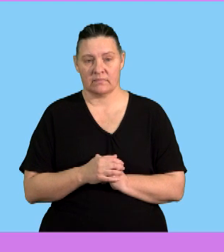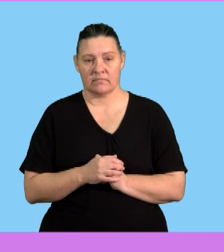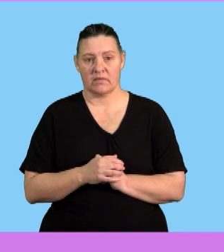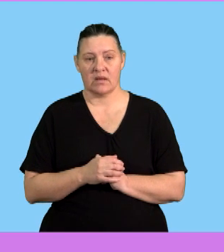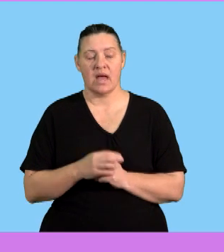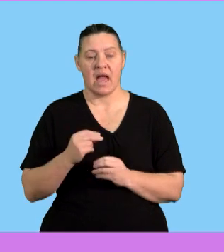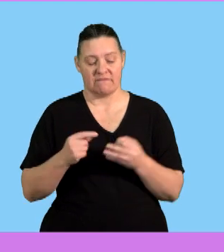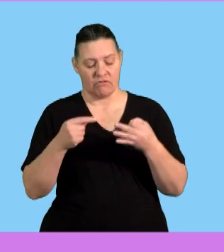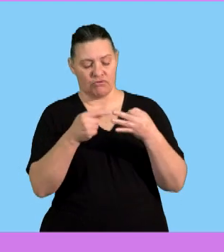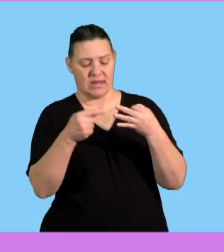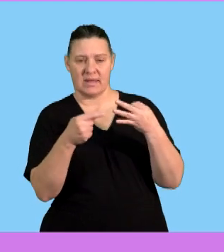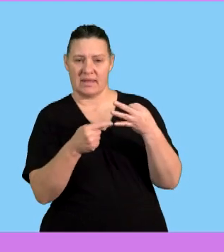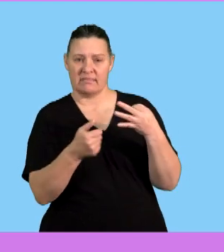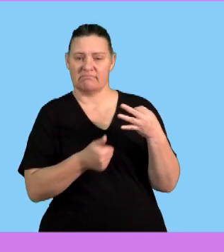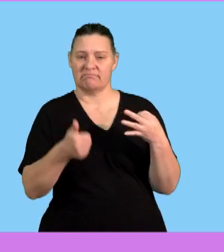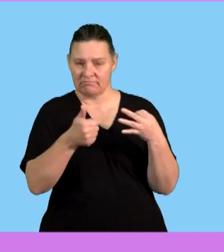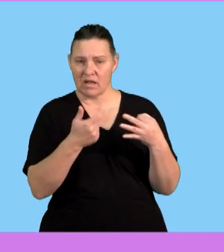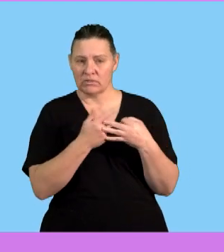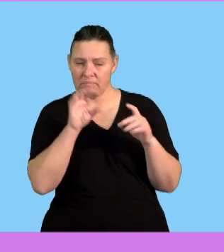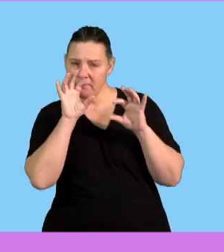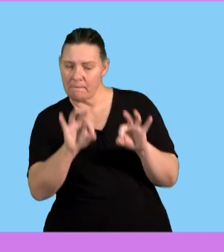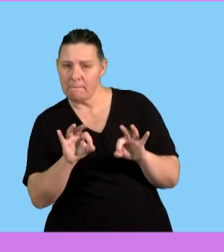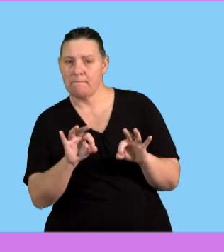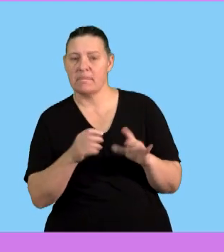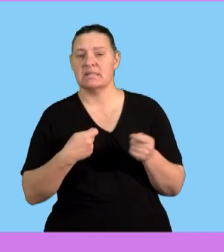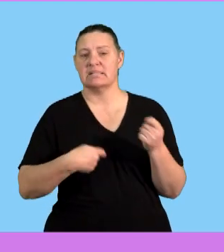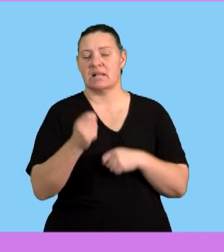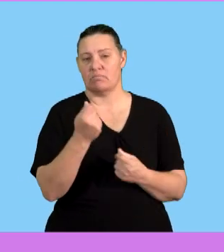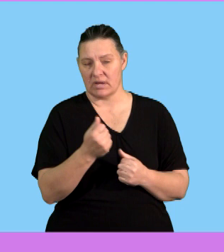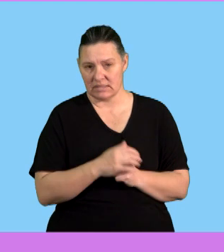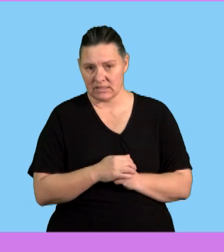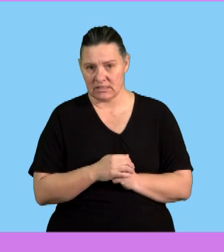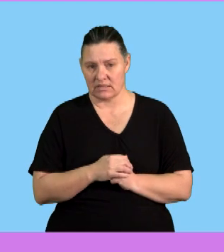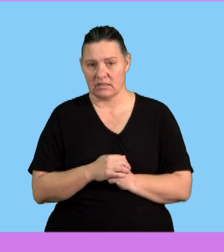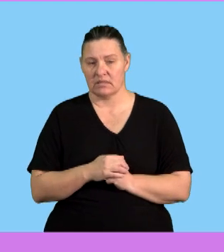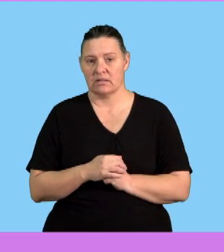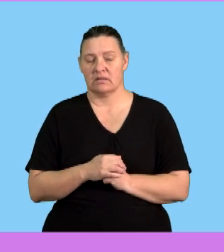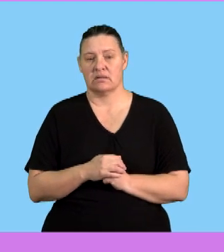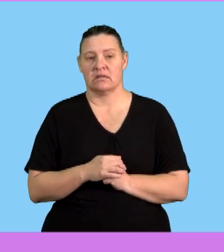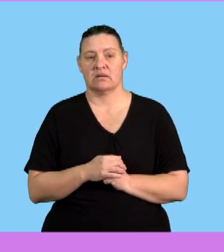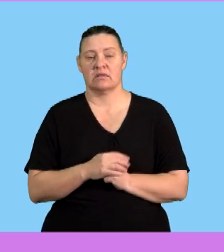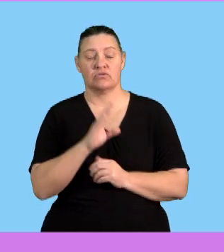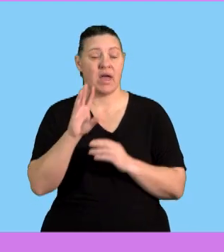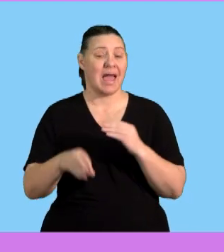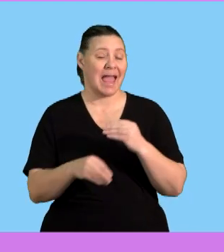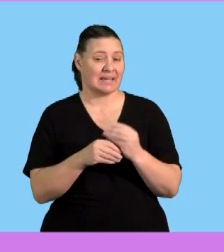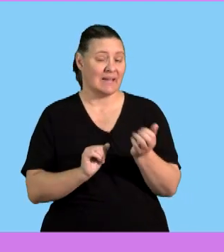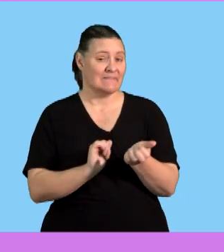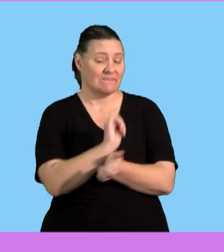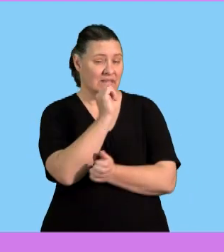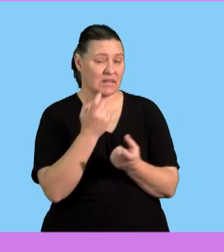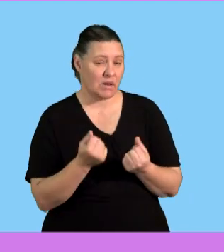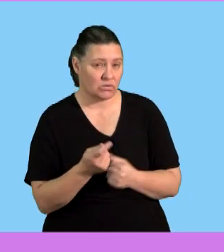Now, there are three main methods to determine the selling price. Number one, to add a